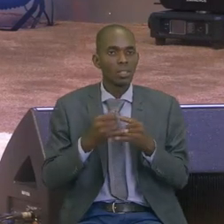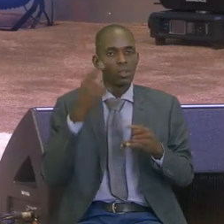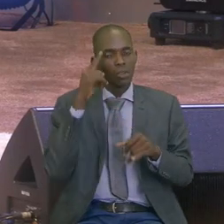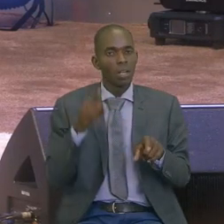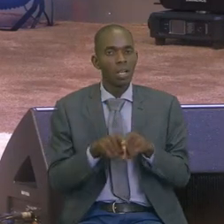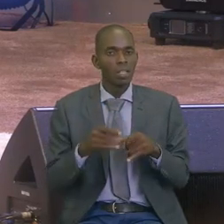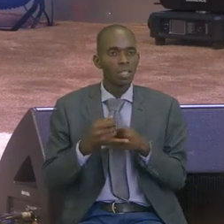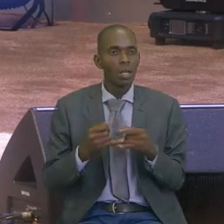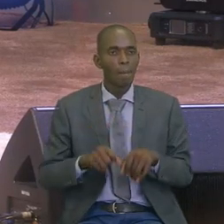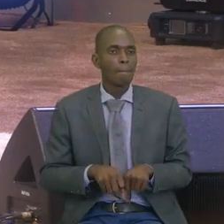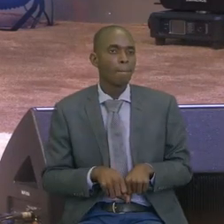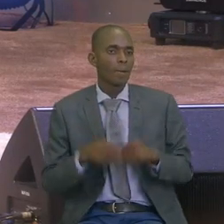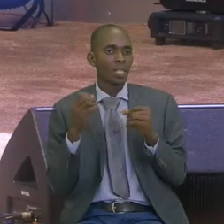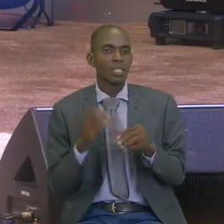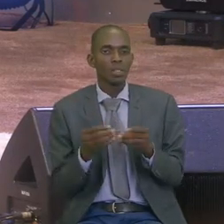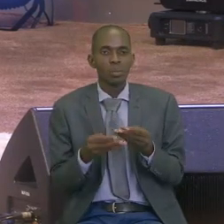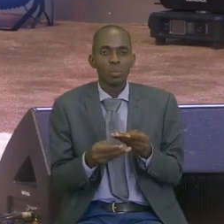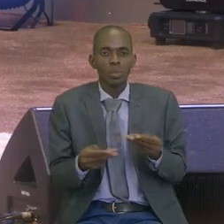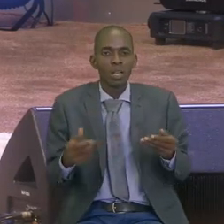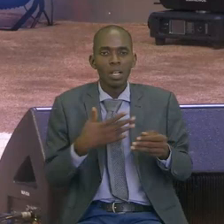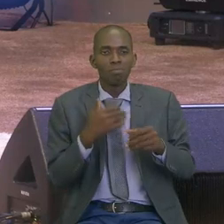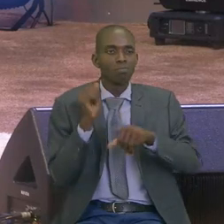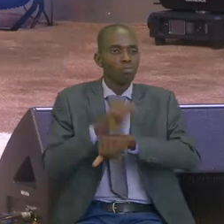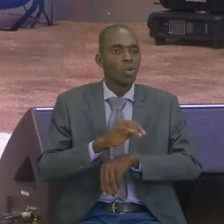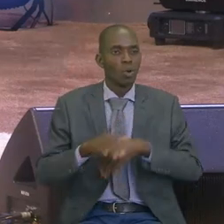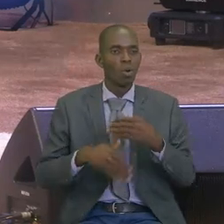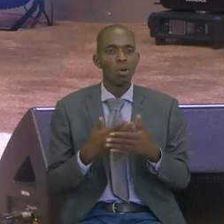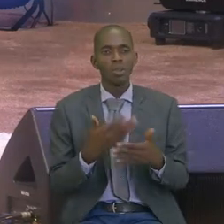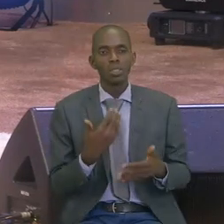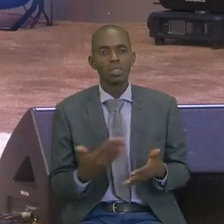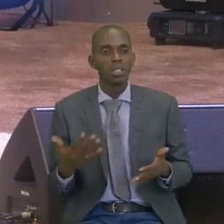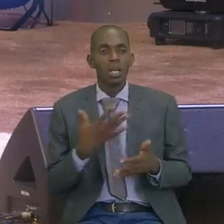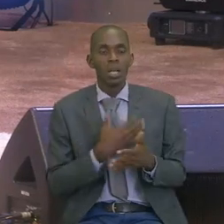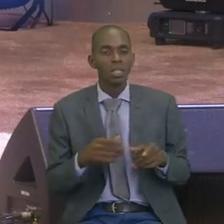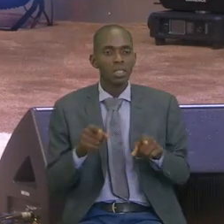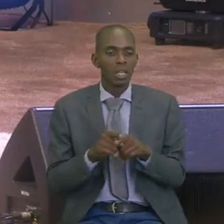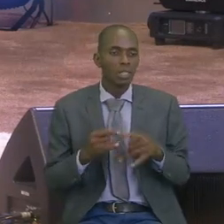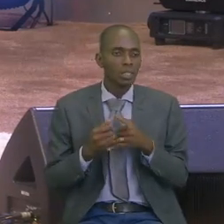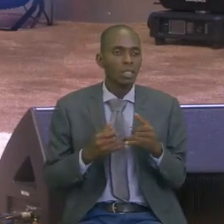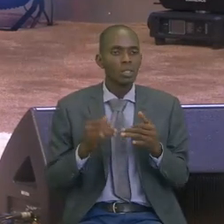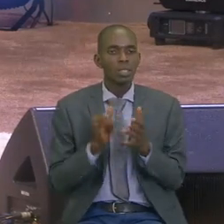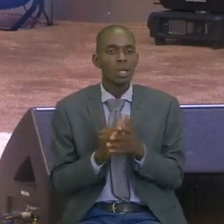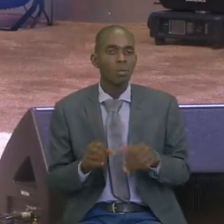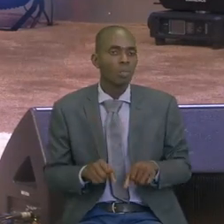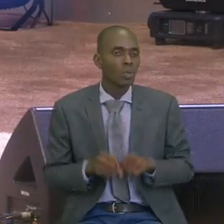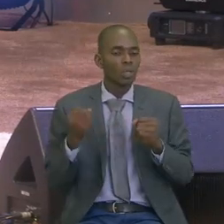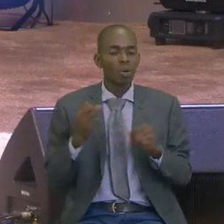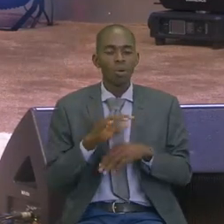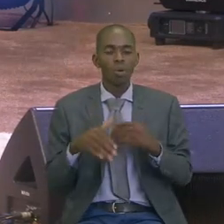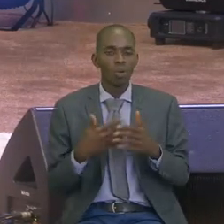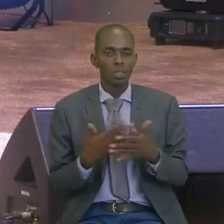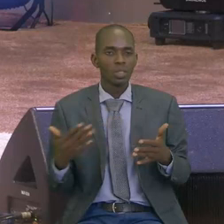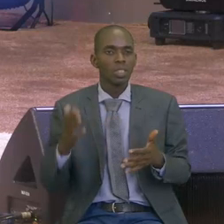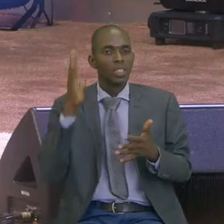pieces and subdueth all things, and as iron that breaketh all these shall it break